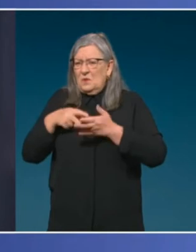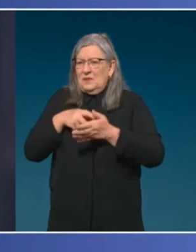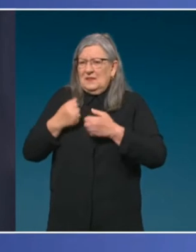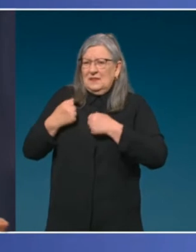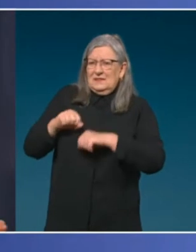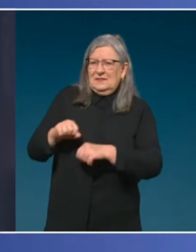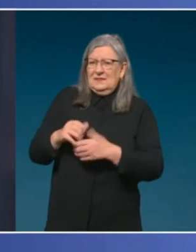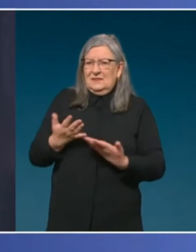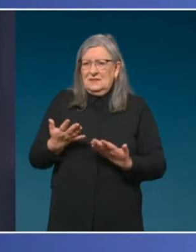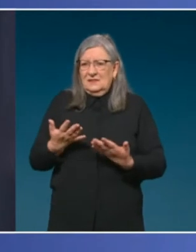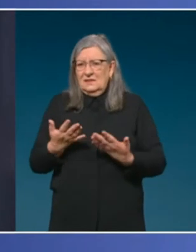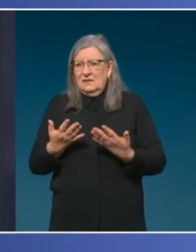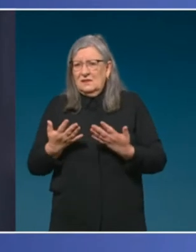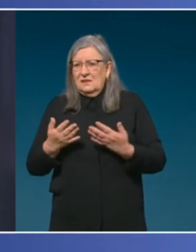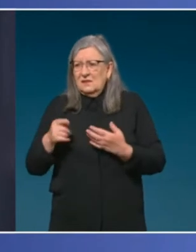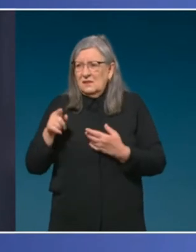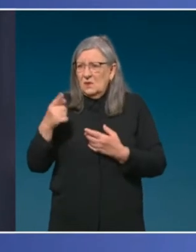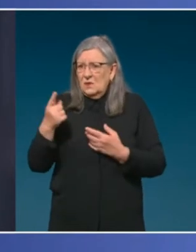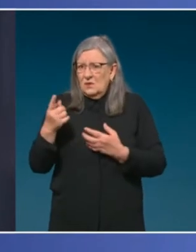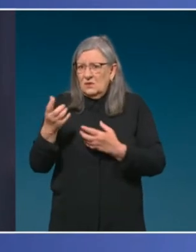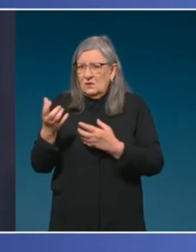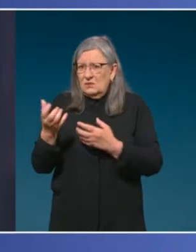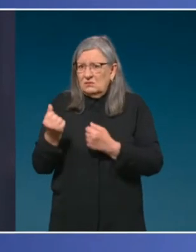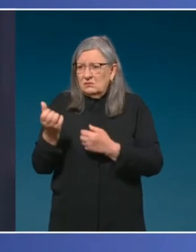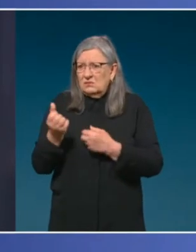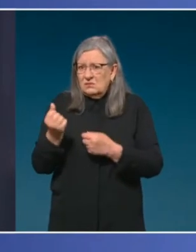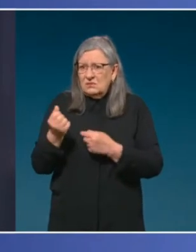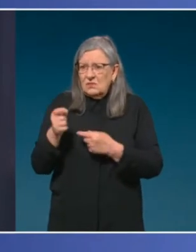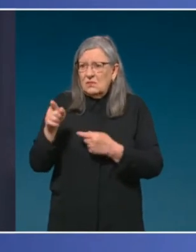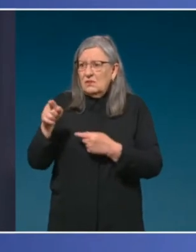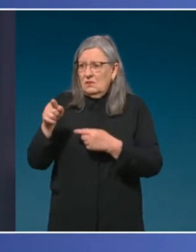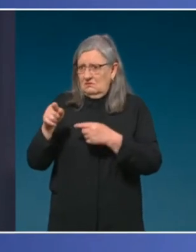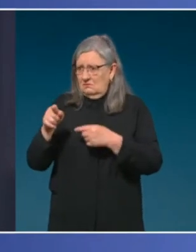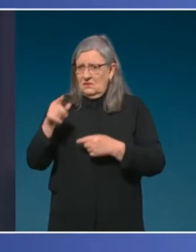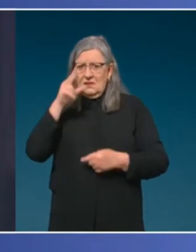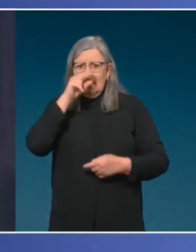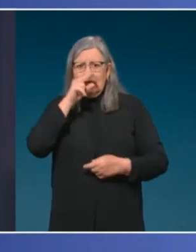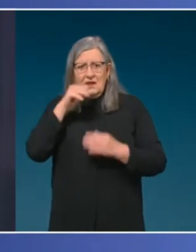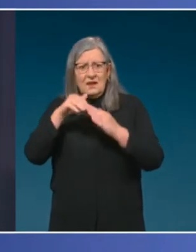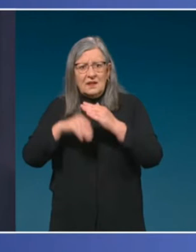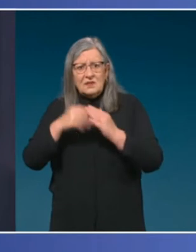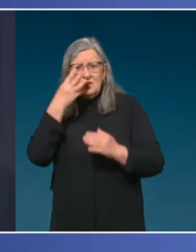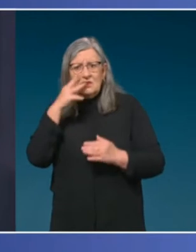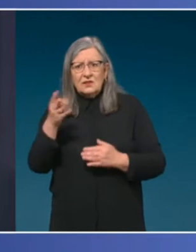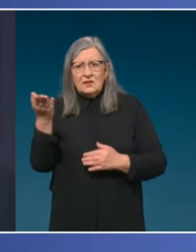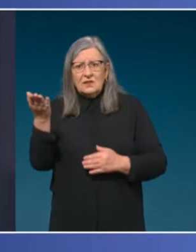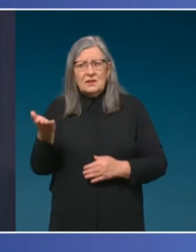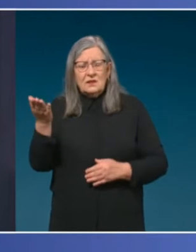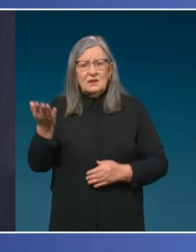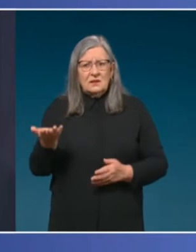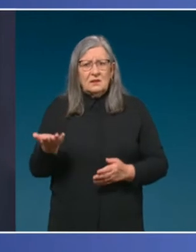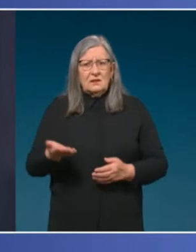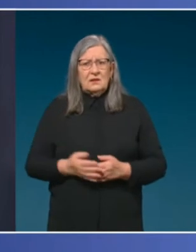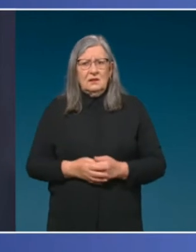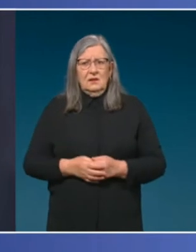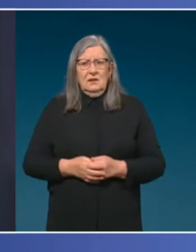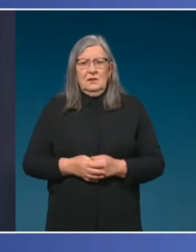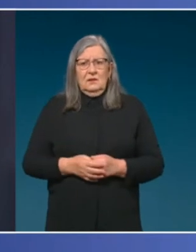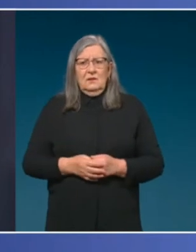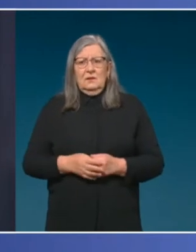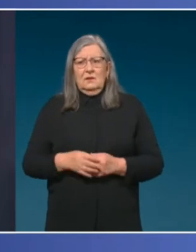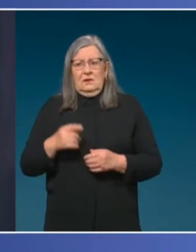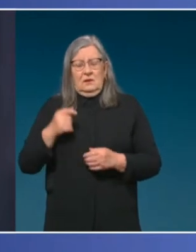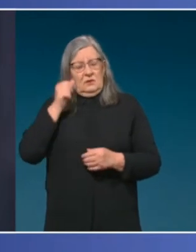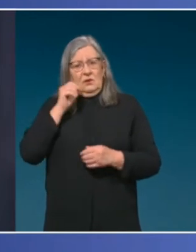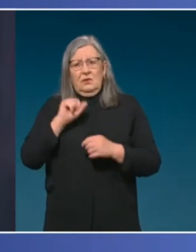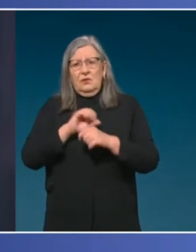travellers, people in their 30s or younger. And we know all of the variants of this virus are less likely to cause severe disease